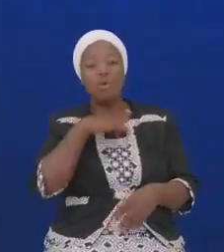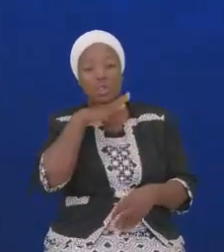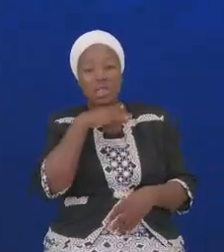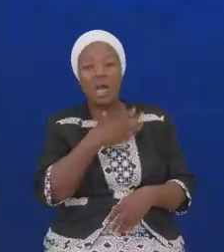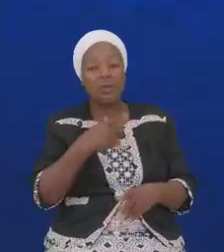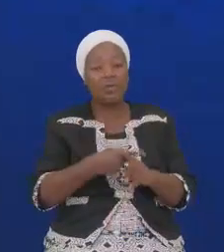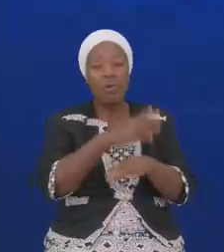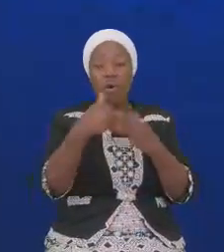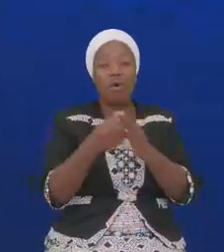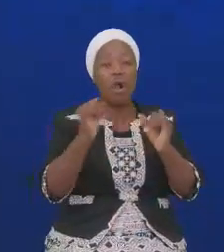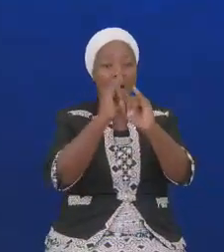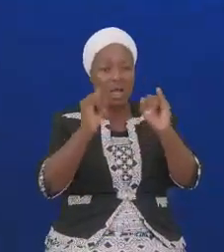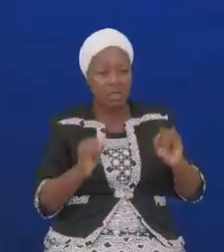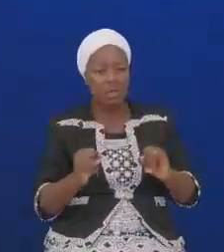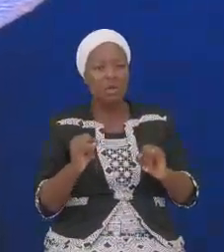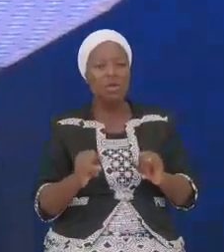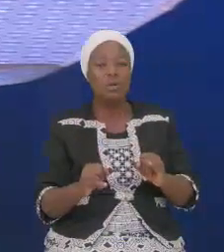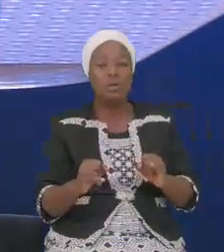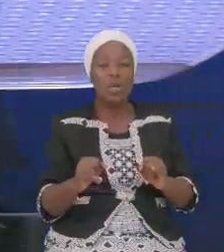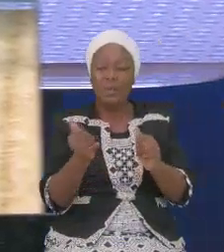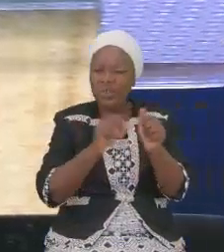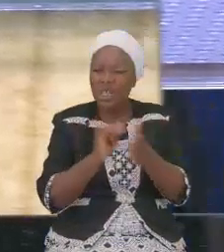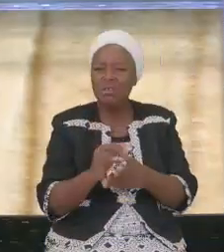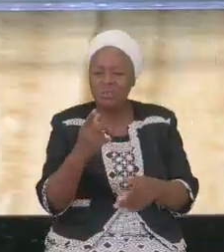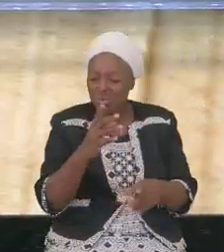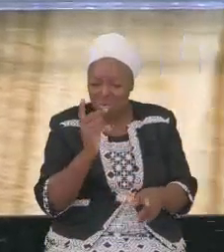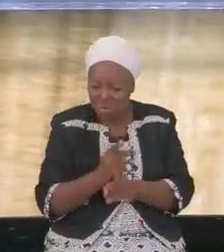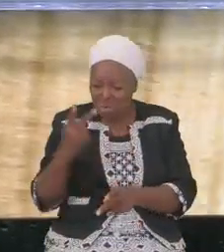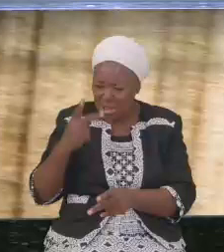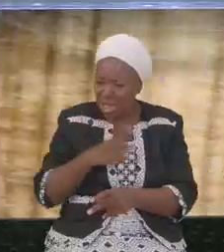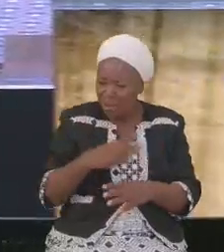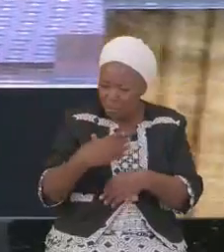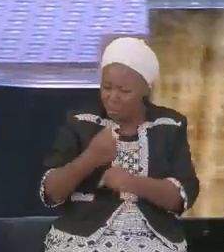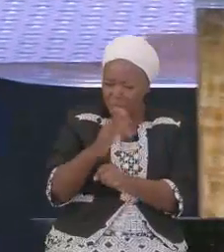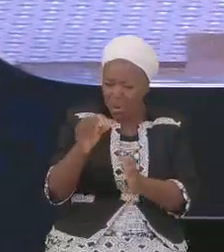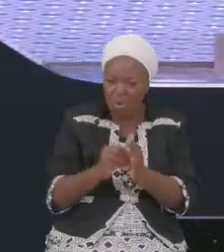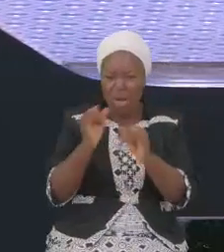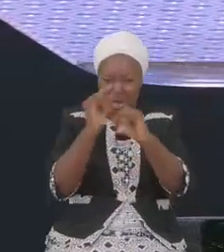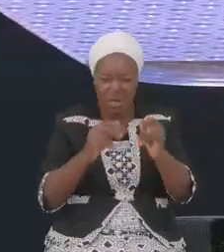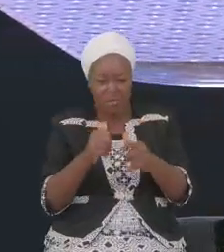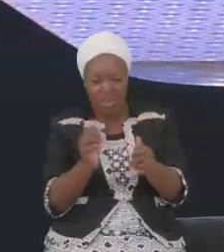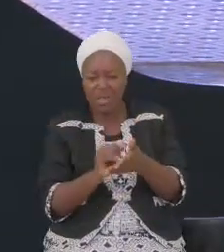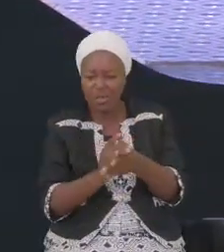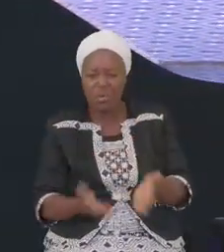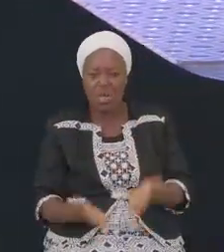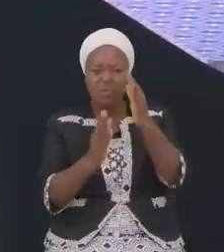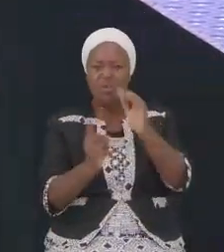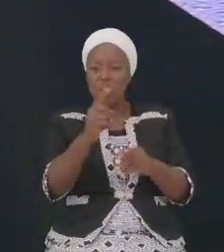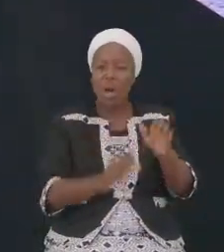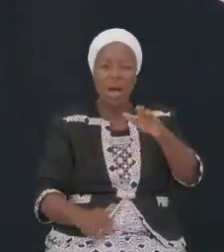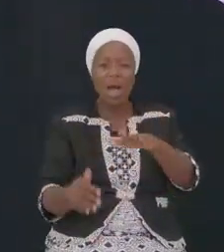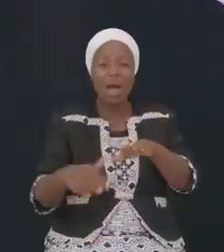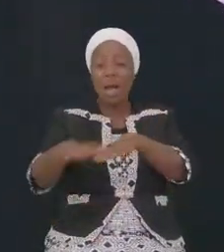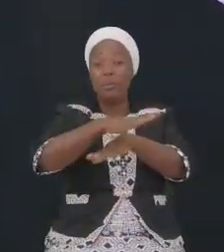your idols, anything you idolize, anything you lift up above God, above the word of